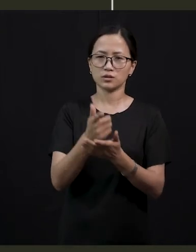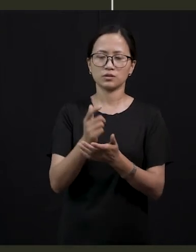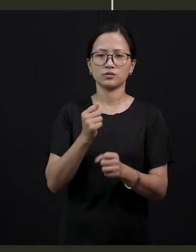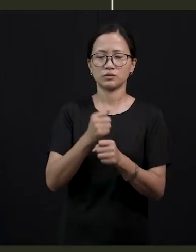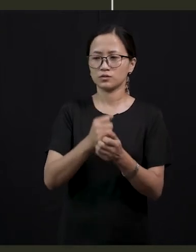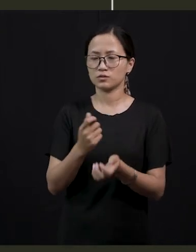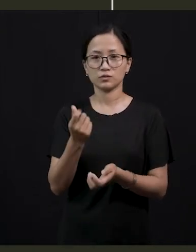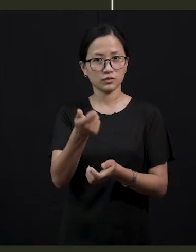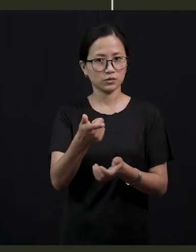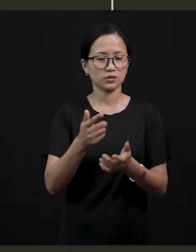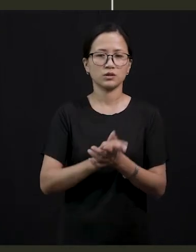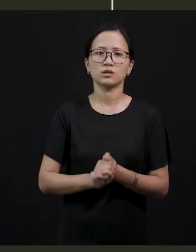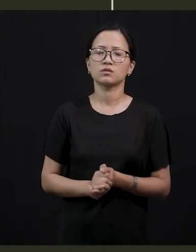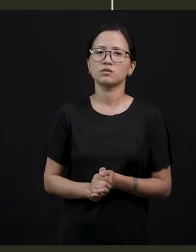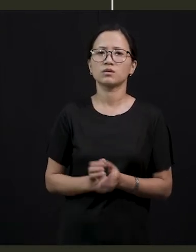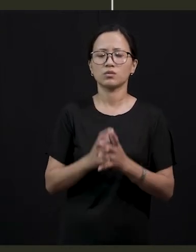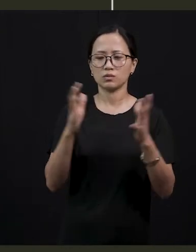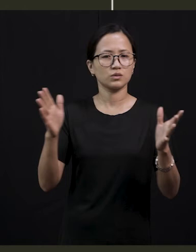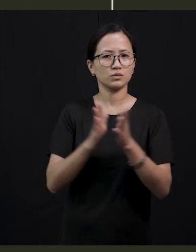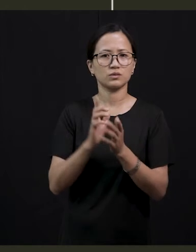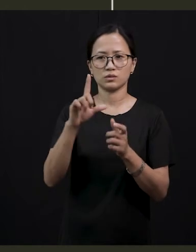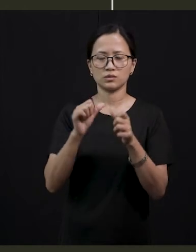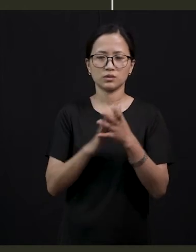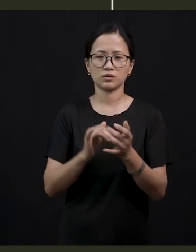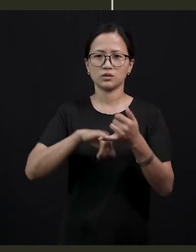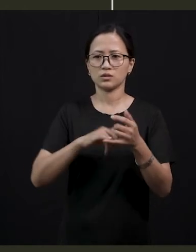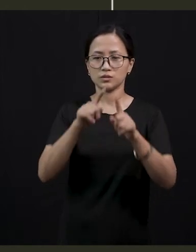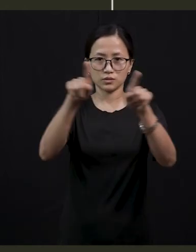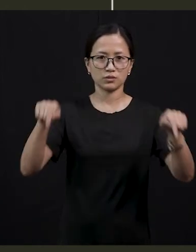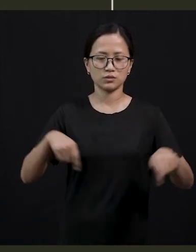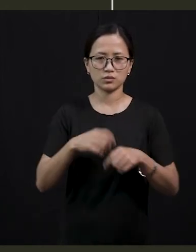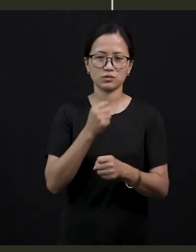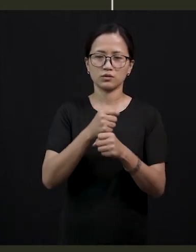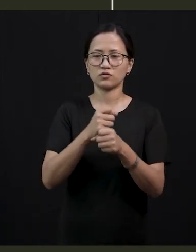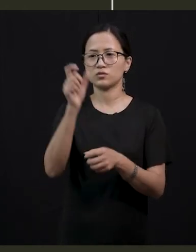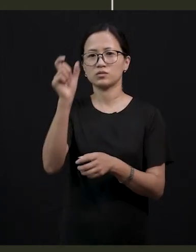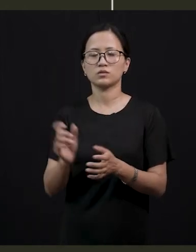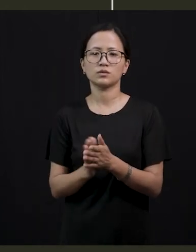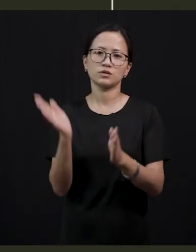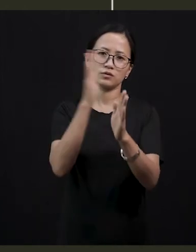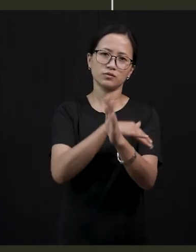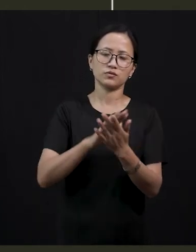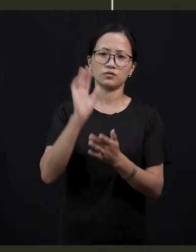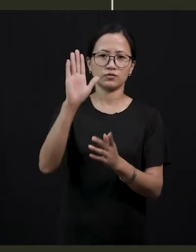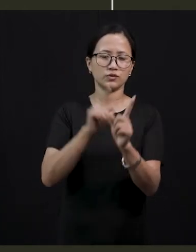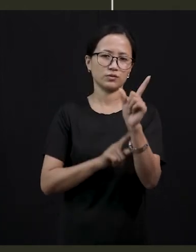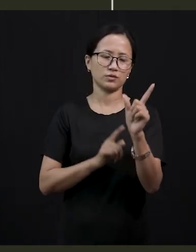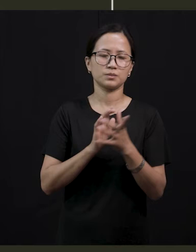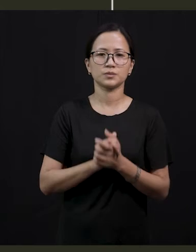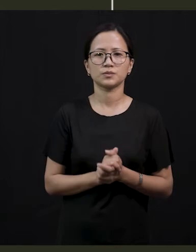employees or things like that, or there is a war-like situation, the governor can dissolve the house before 5